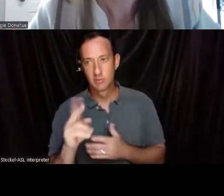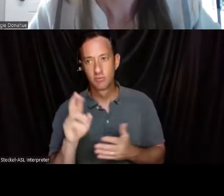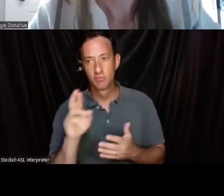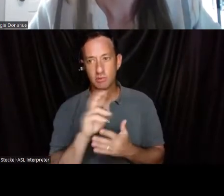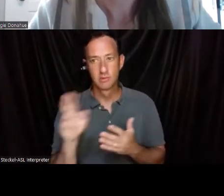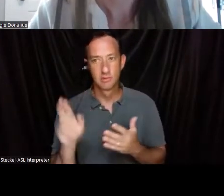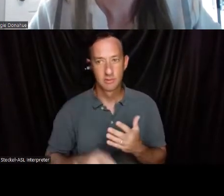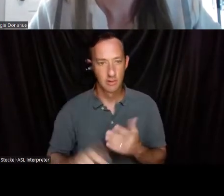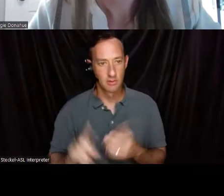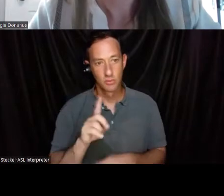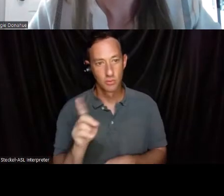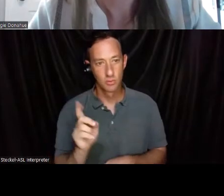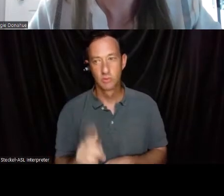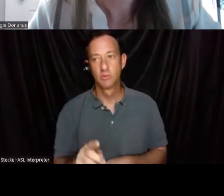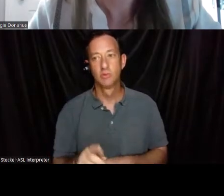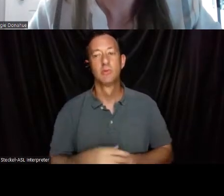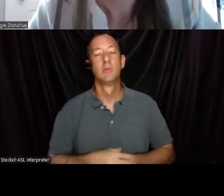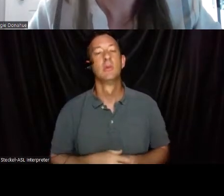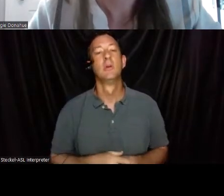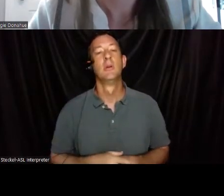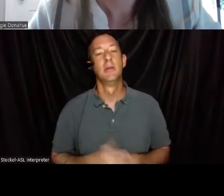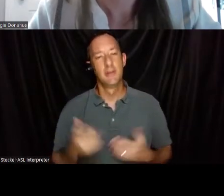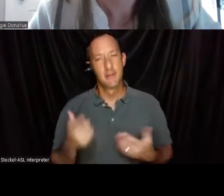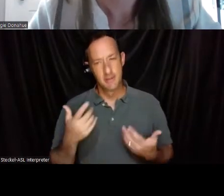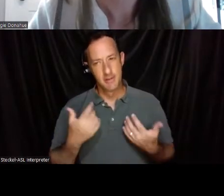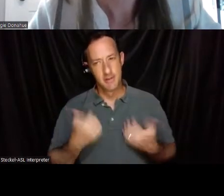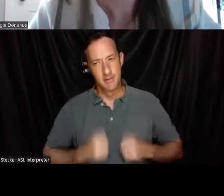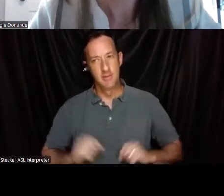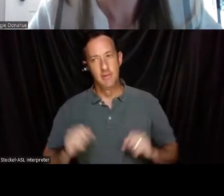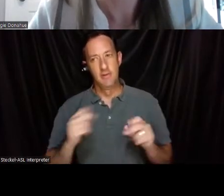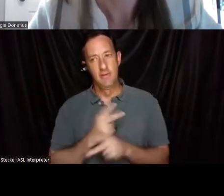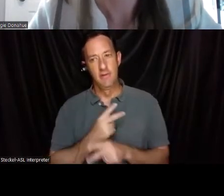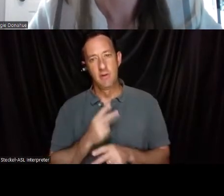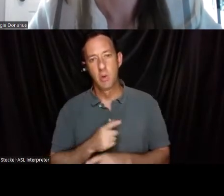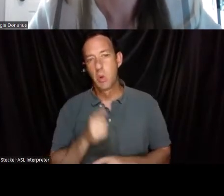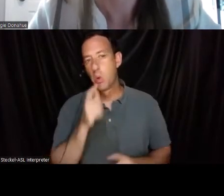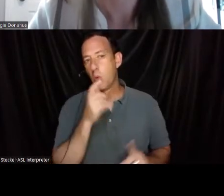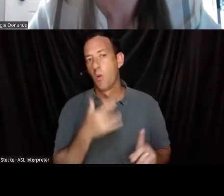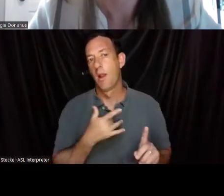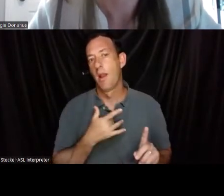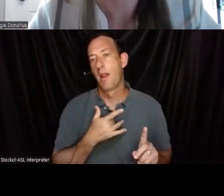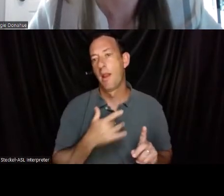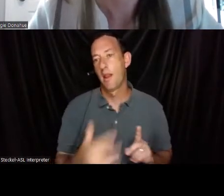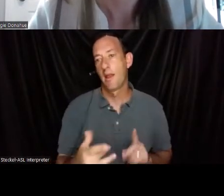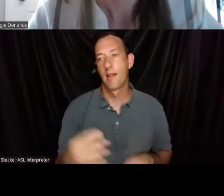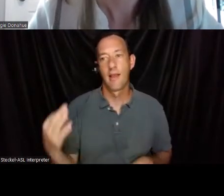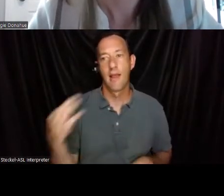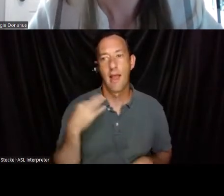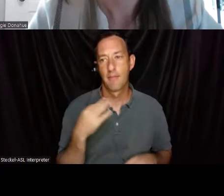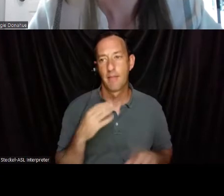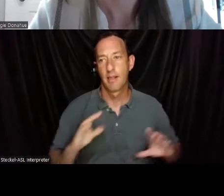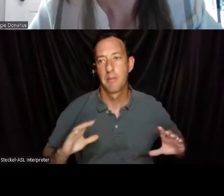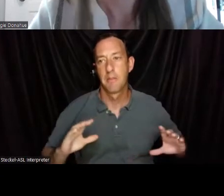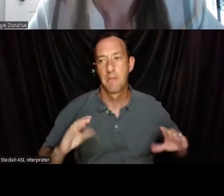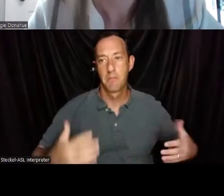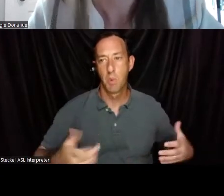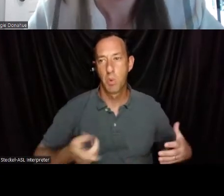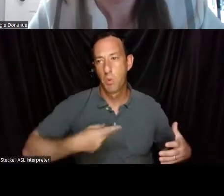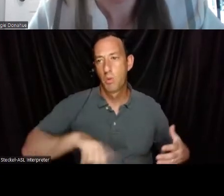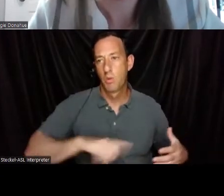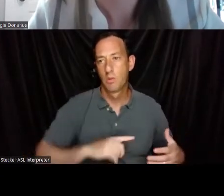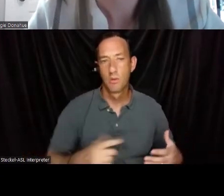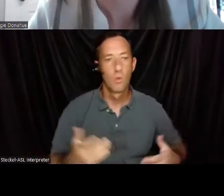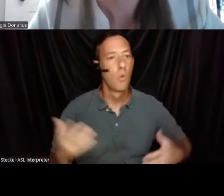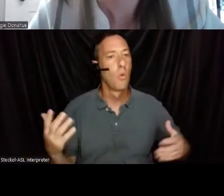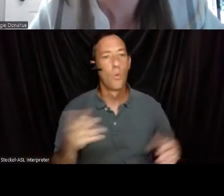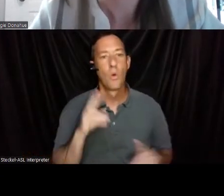Well, you're going to be wanting to figure out who the likely applicant pool is. So what's the relevant